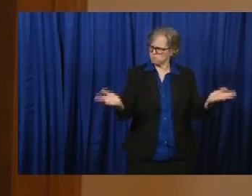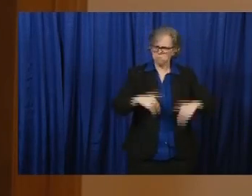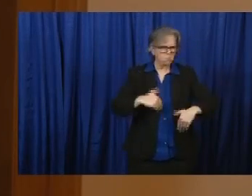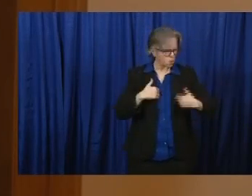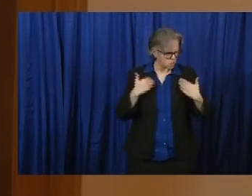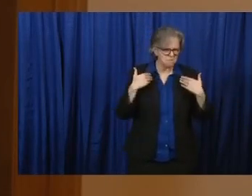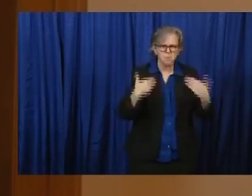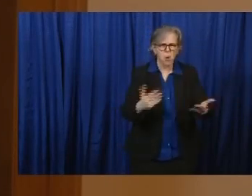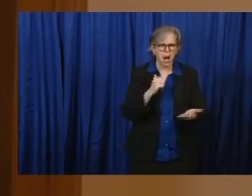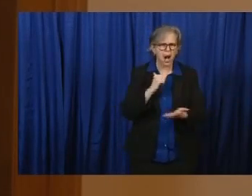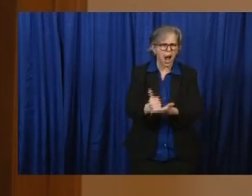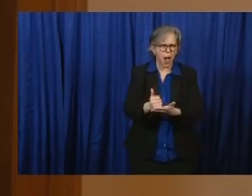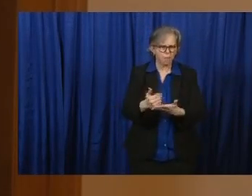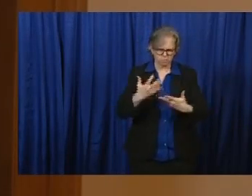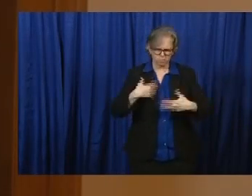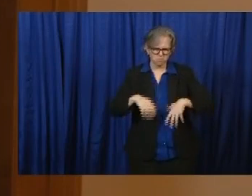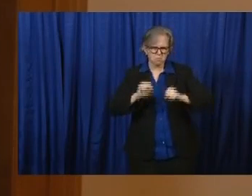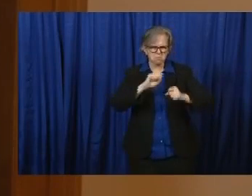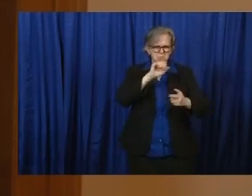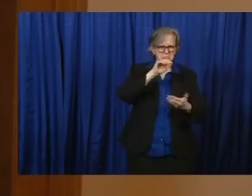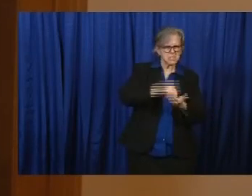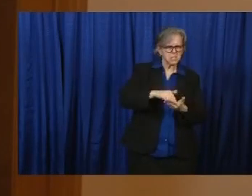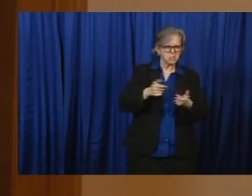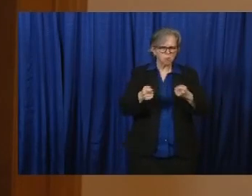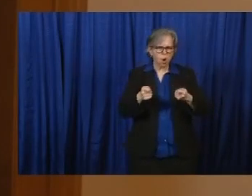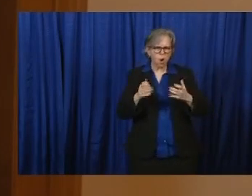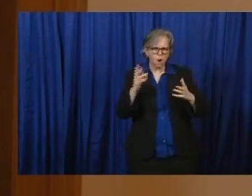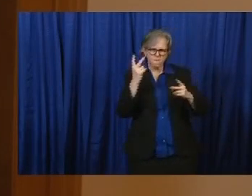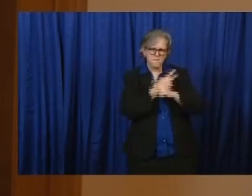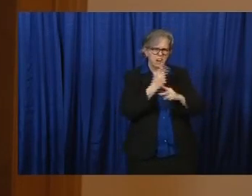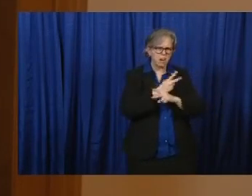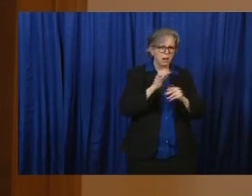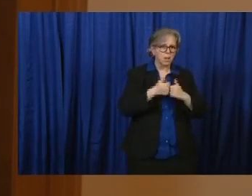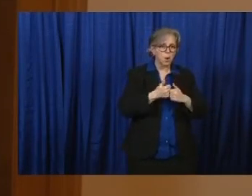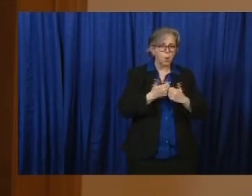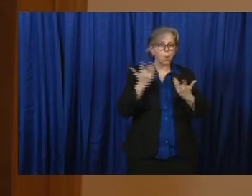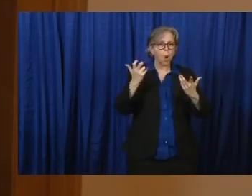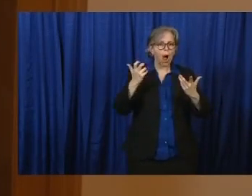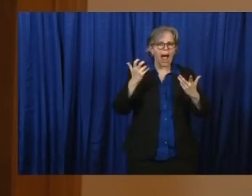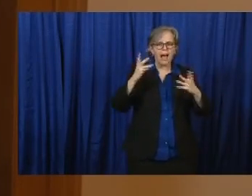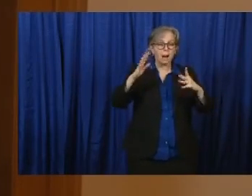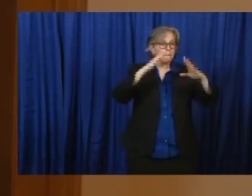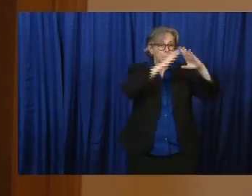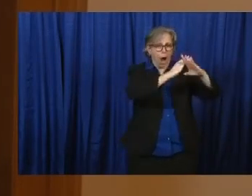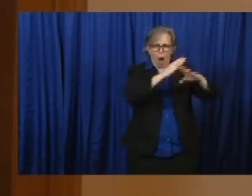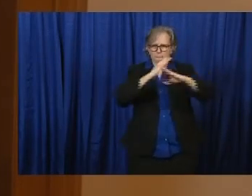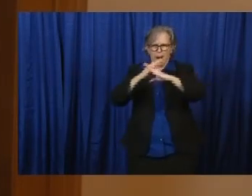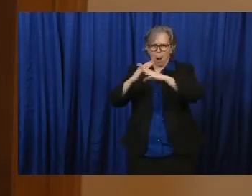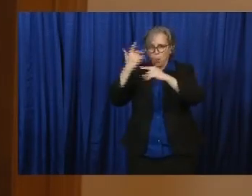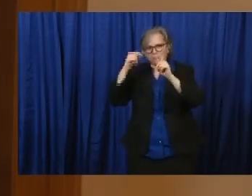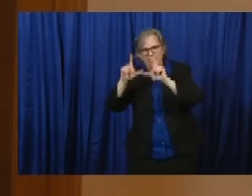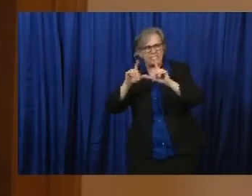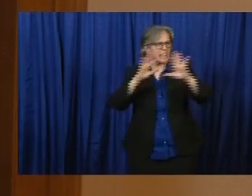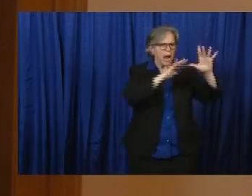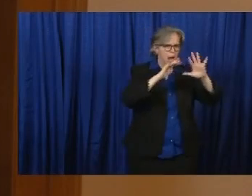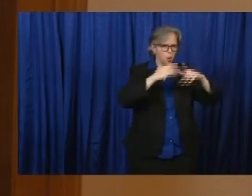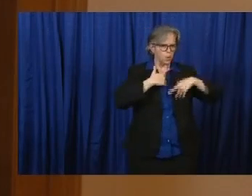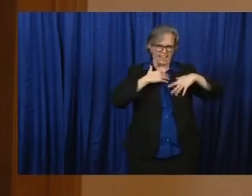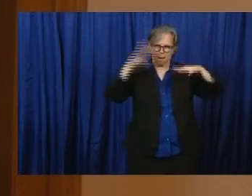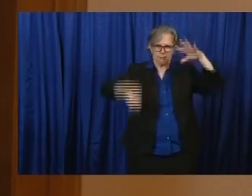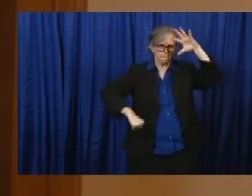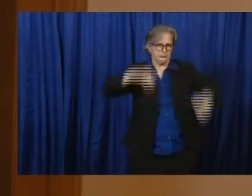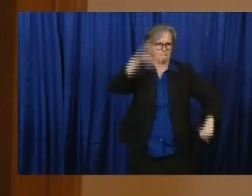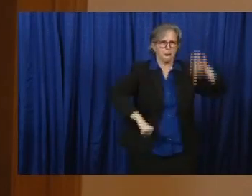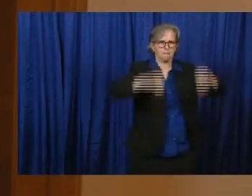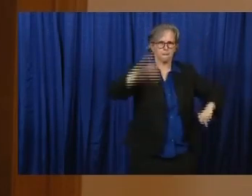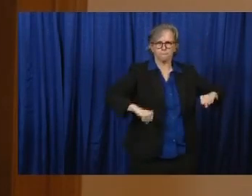center, working closely with those of you on the ground to get you the resources you need as we have them. So that is part of an